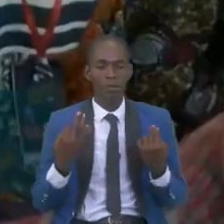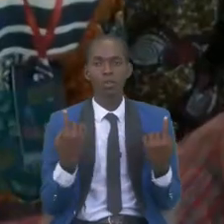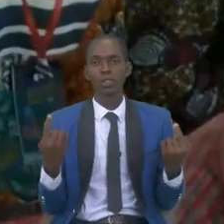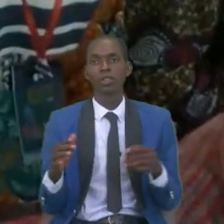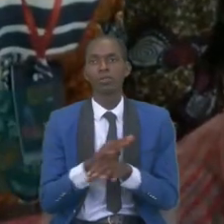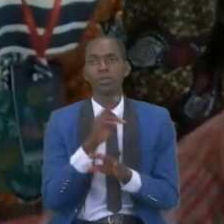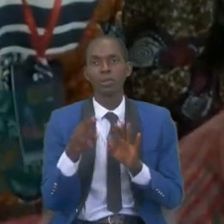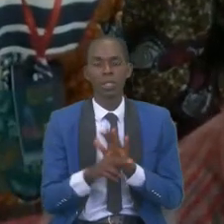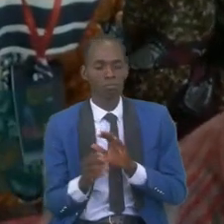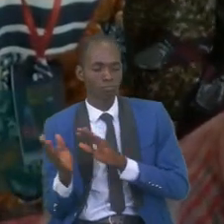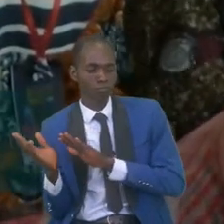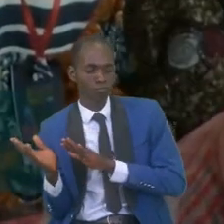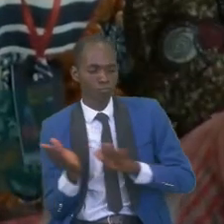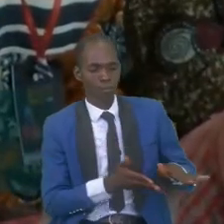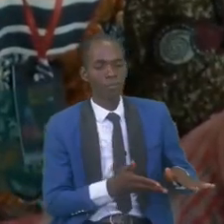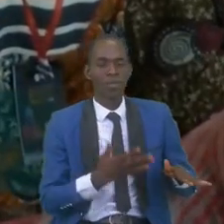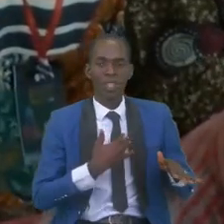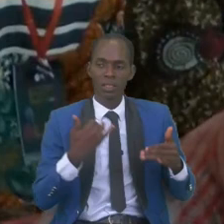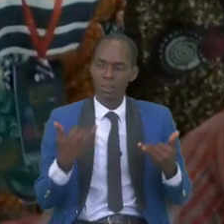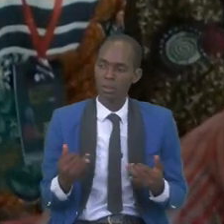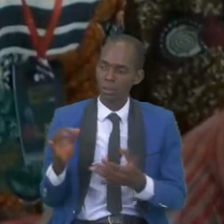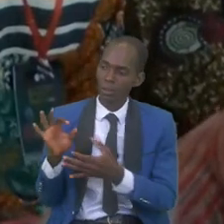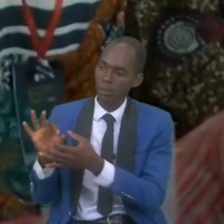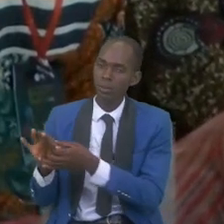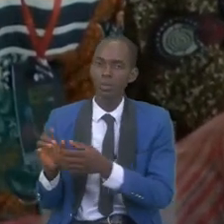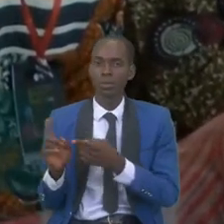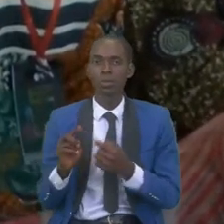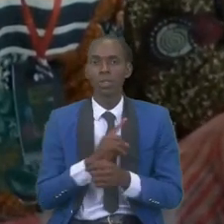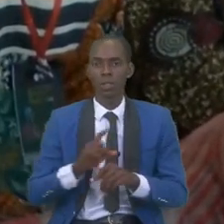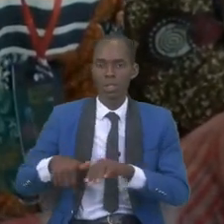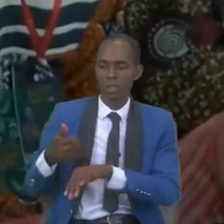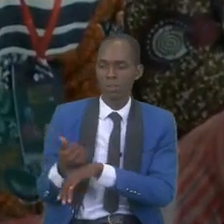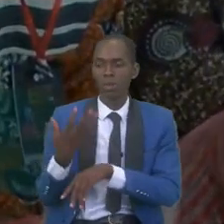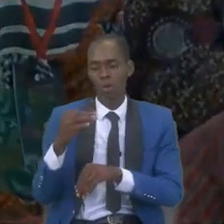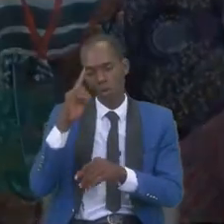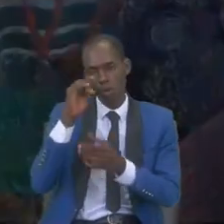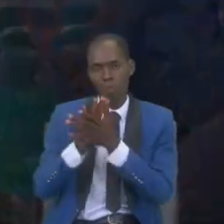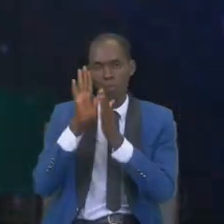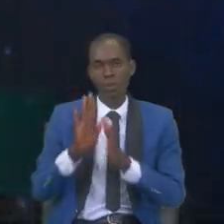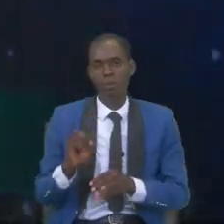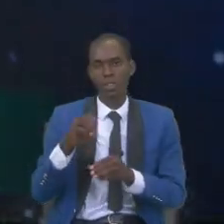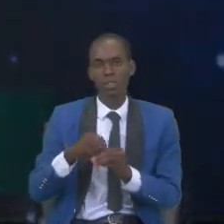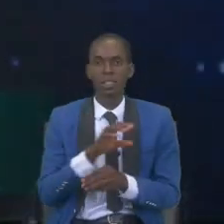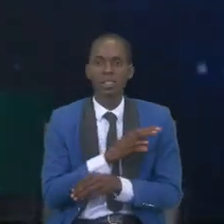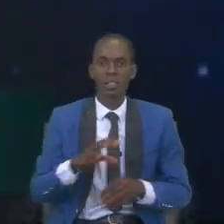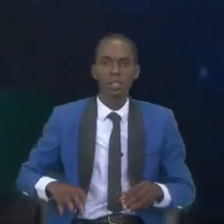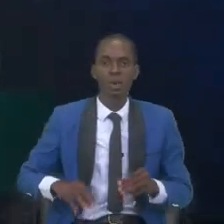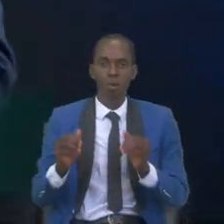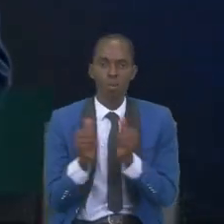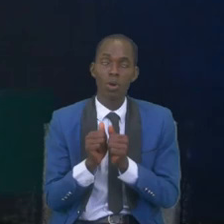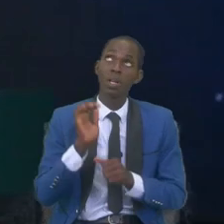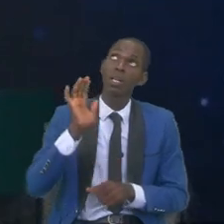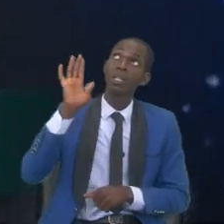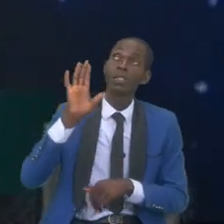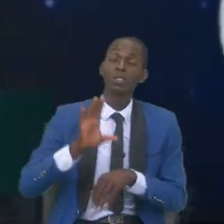become saints in the Lord. The establishment of saints in Christ with his church. Look at